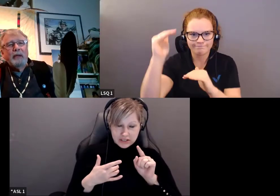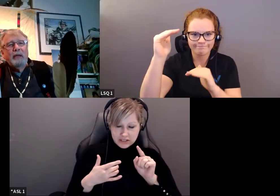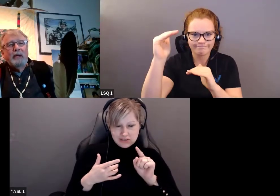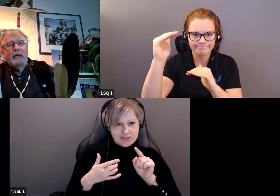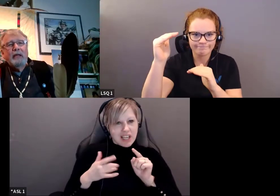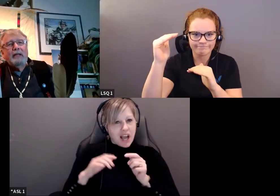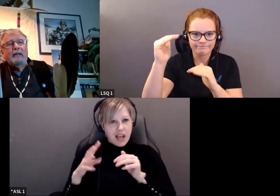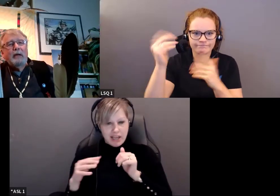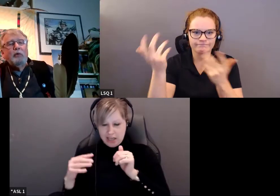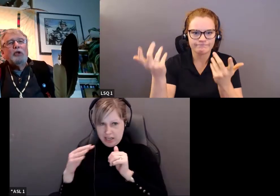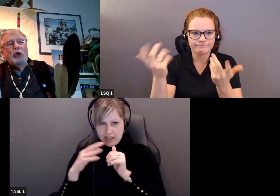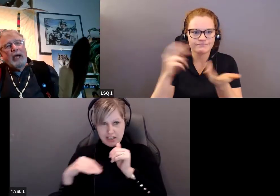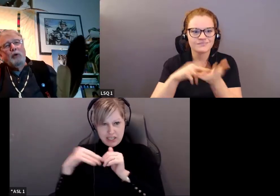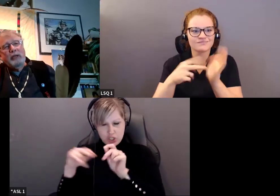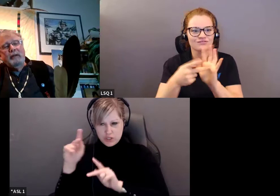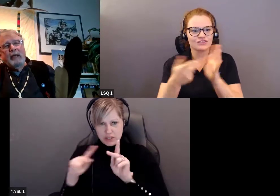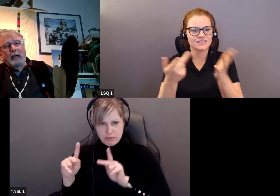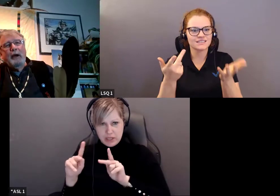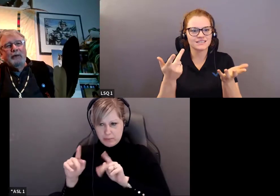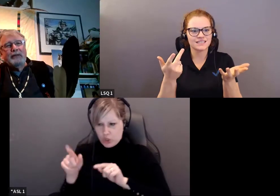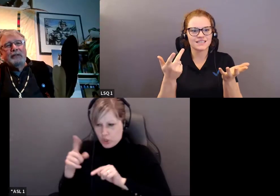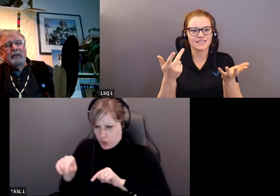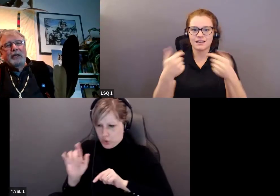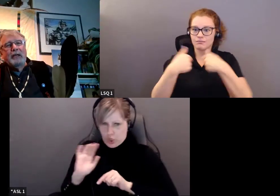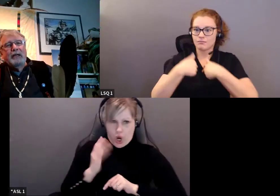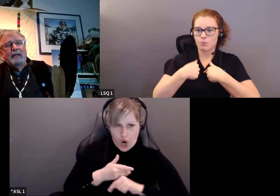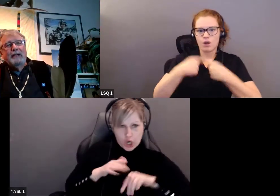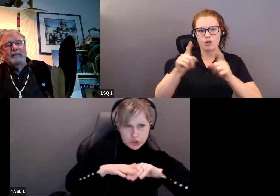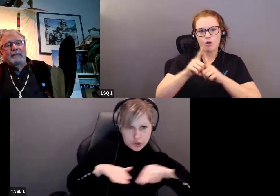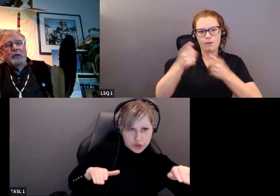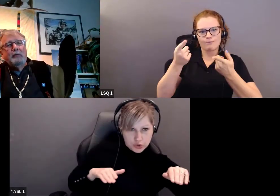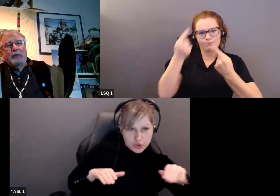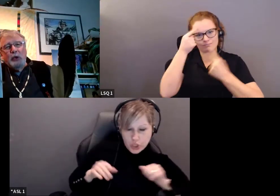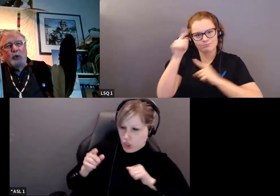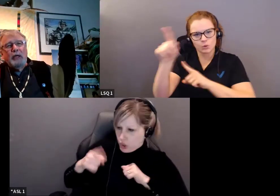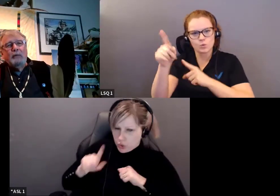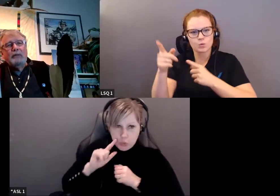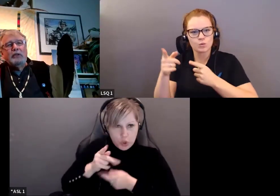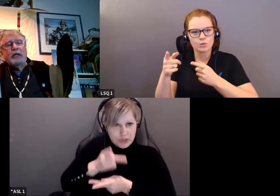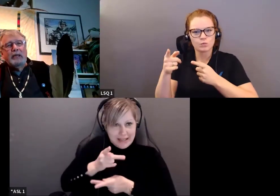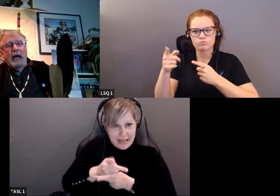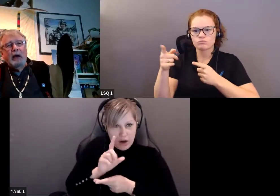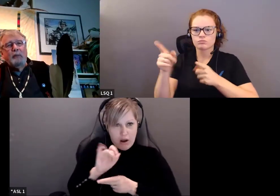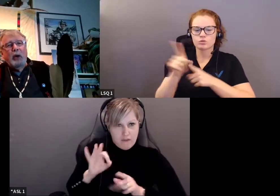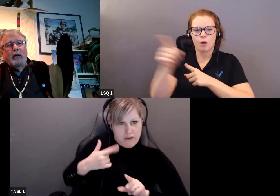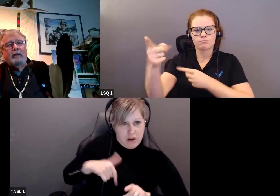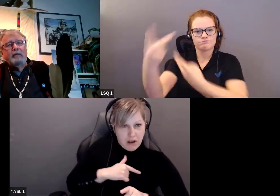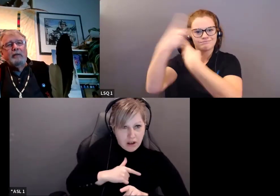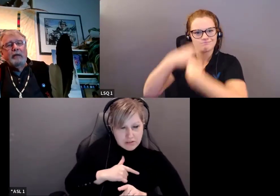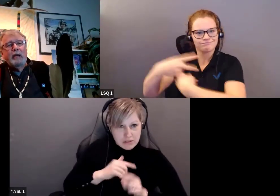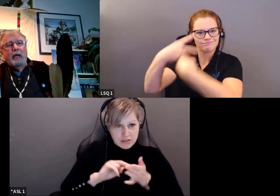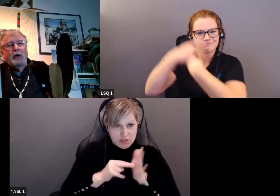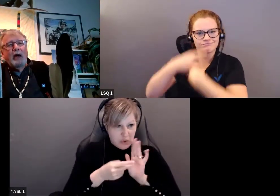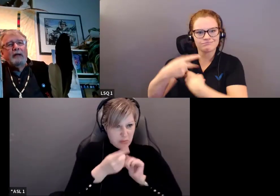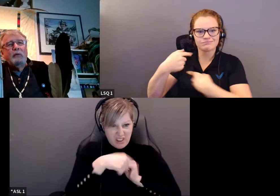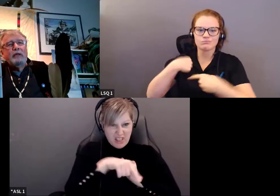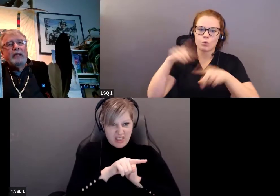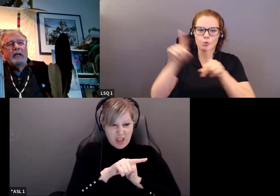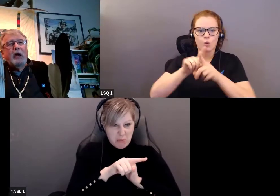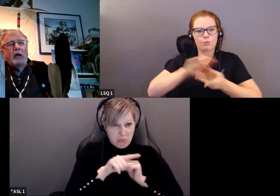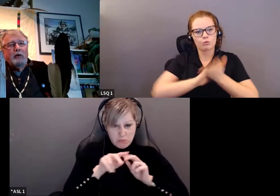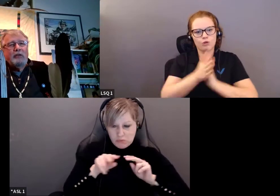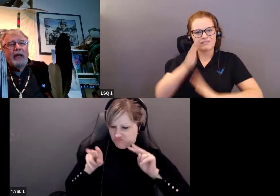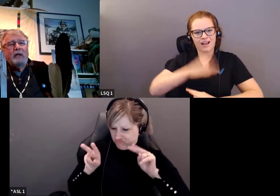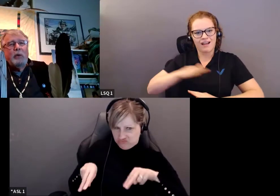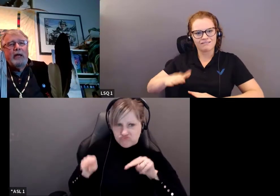children, and that they would look out and take care of us. So their view was looking down upon us and not with